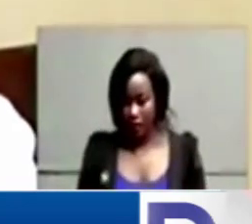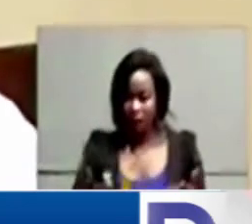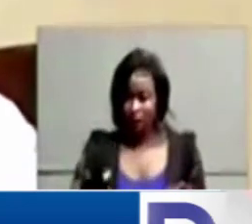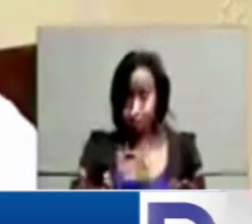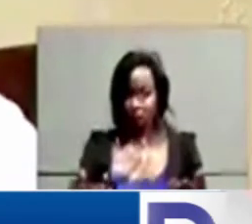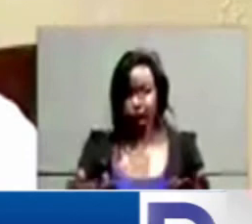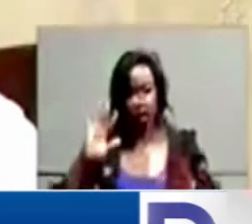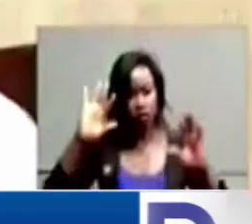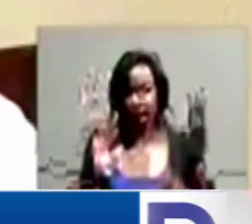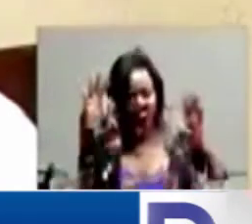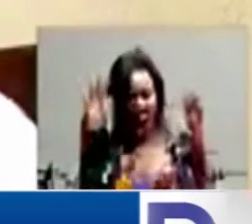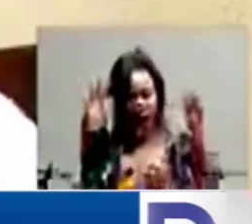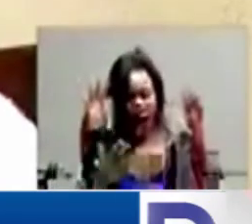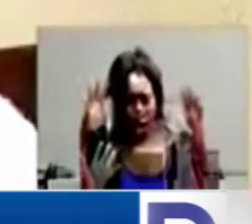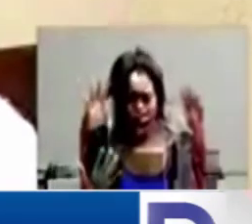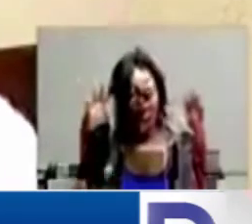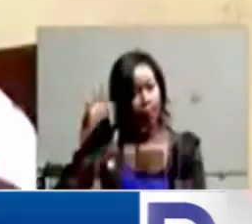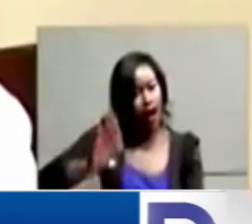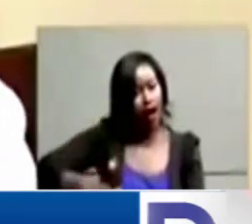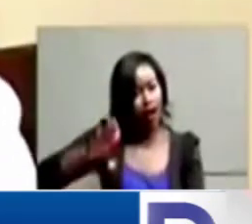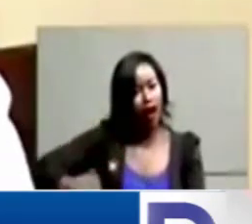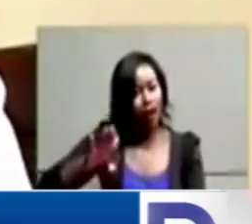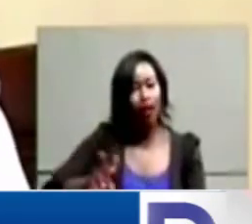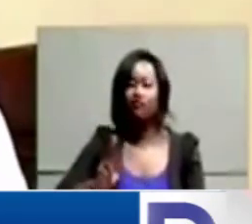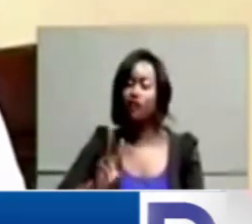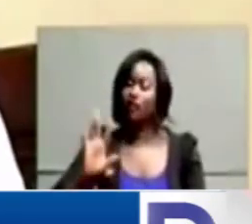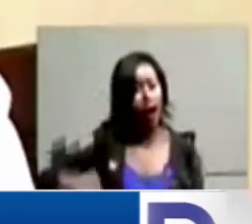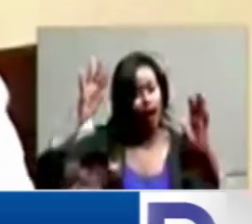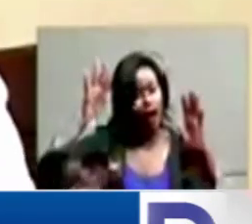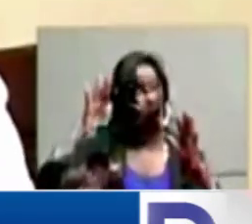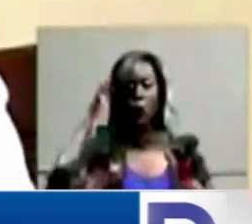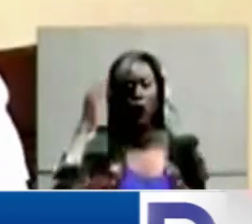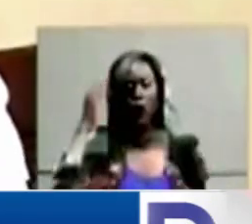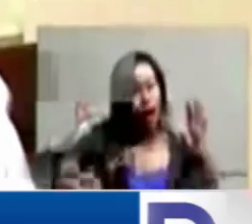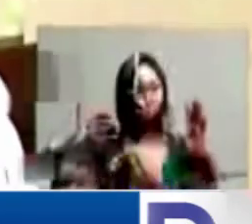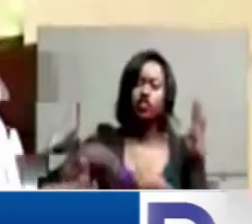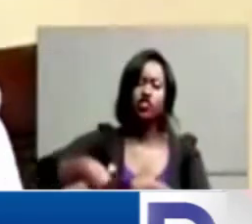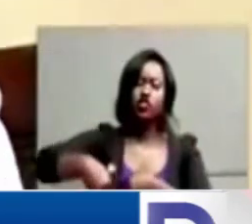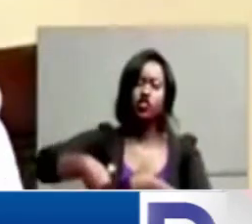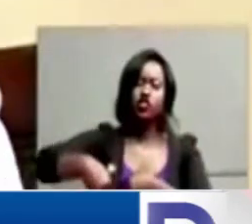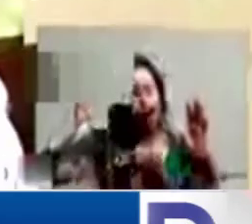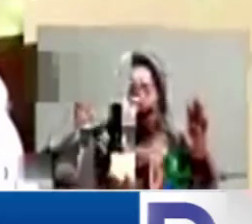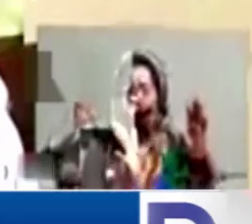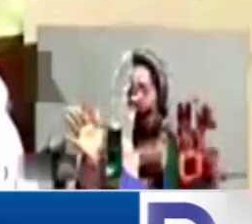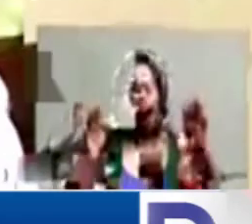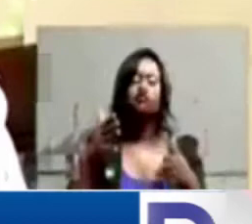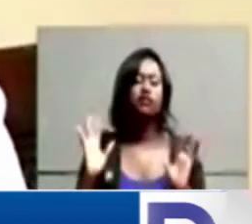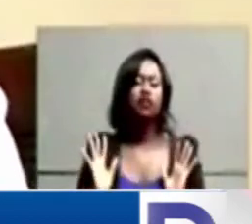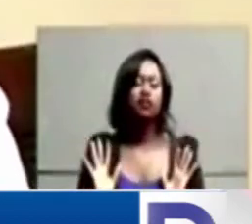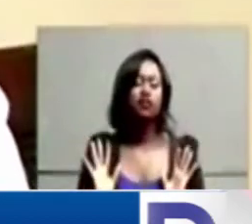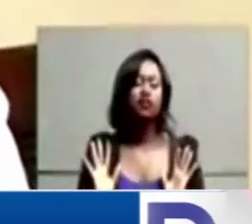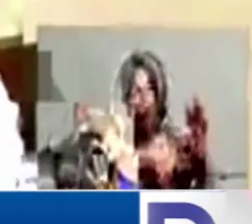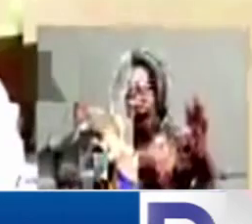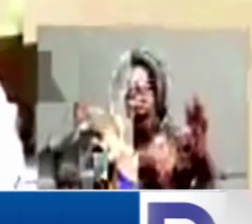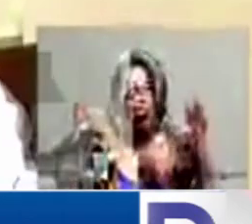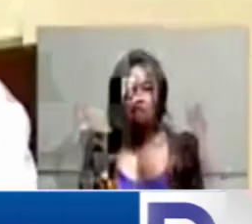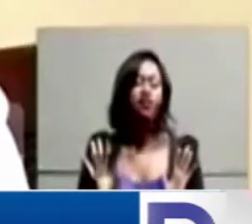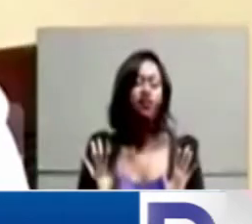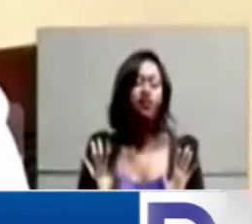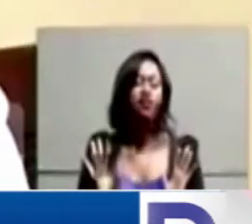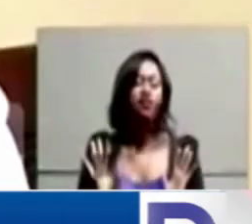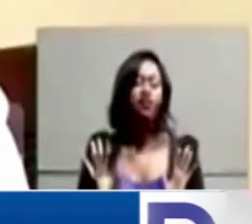I normally bang the table, same right hand that I donated to the longer. With my right